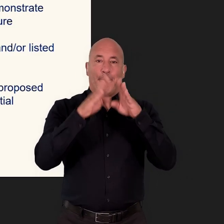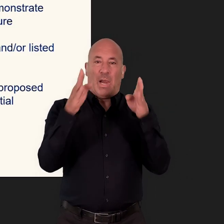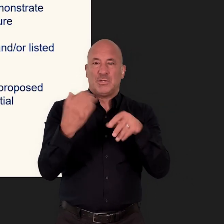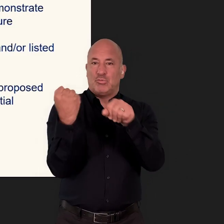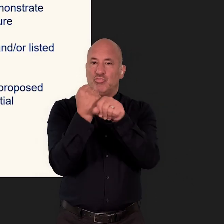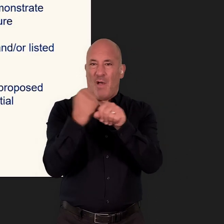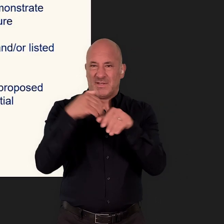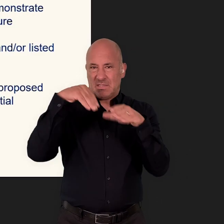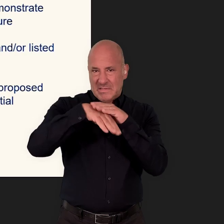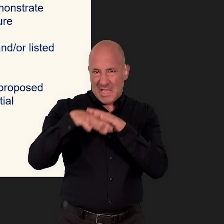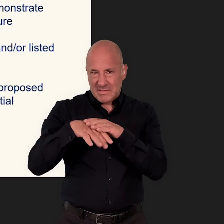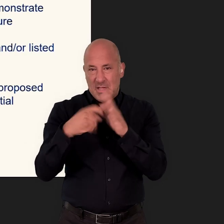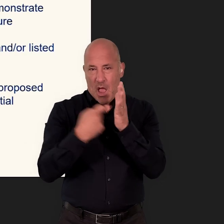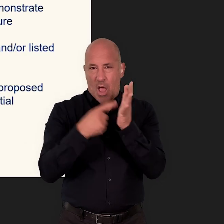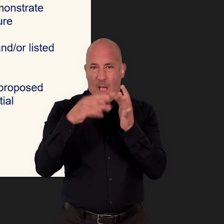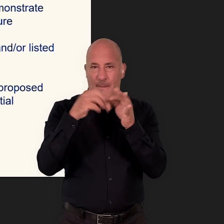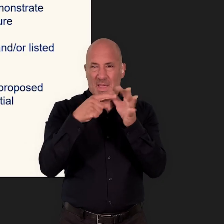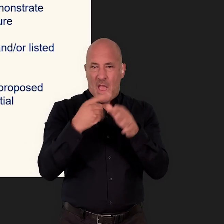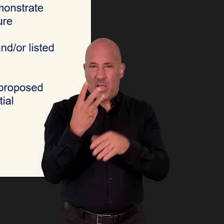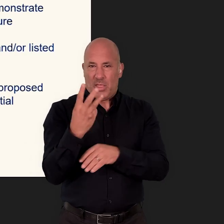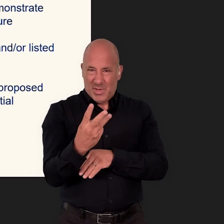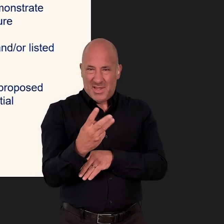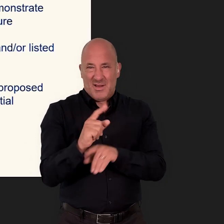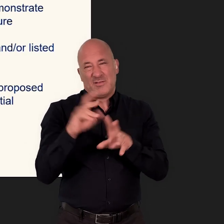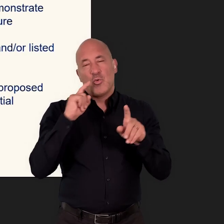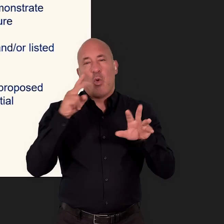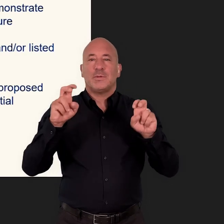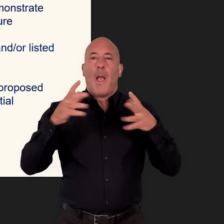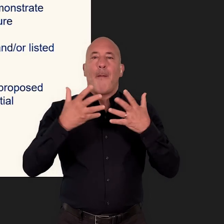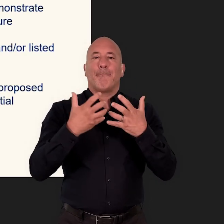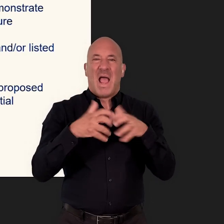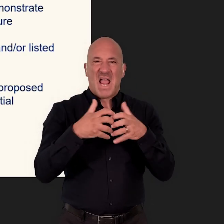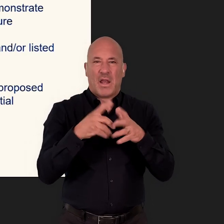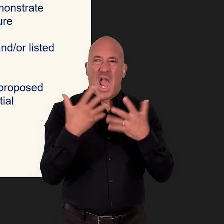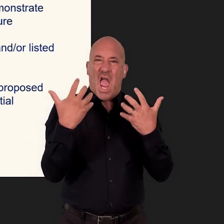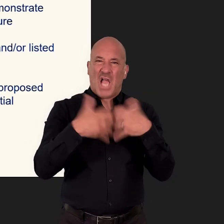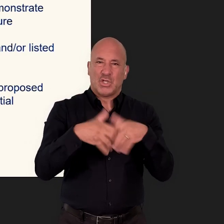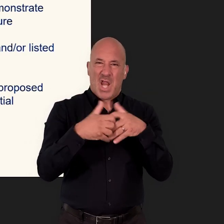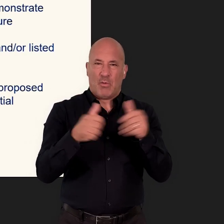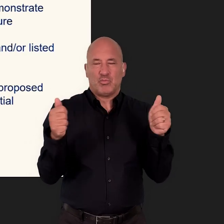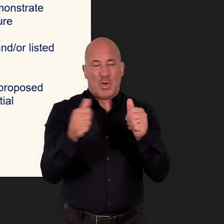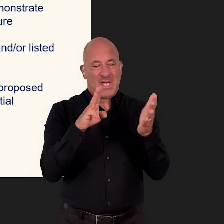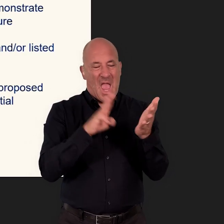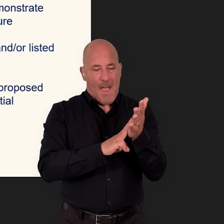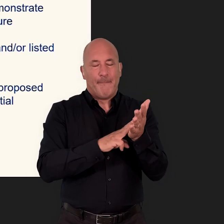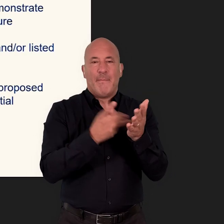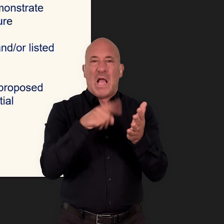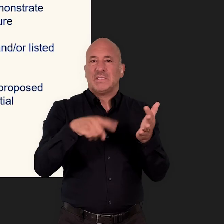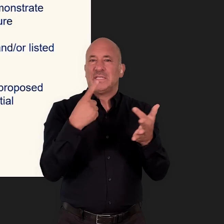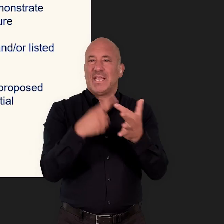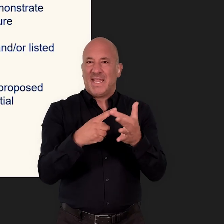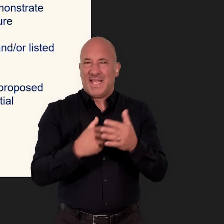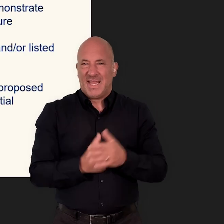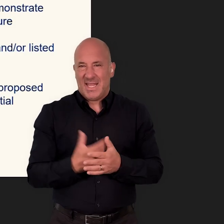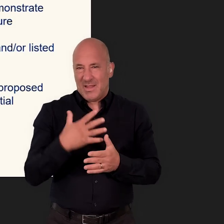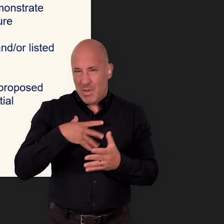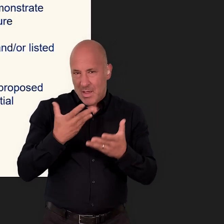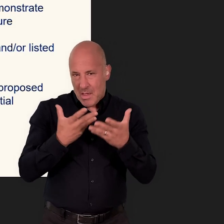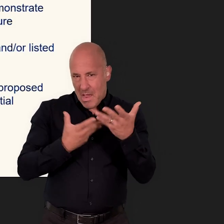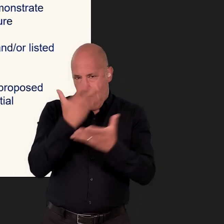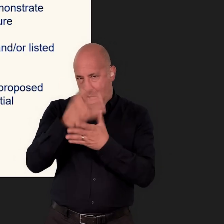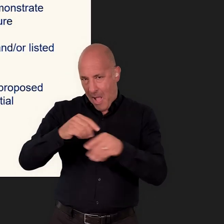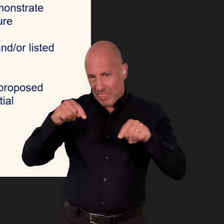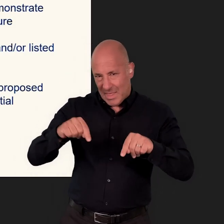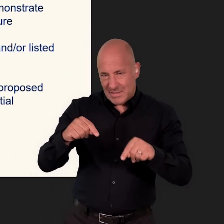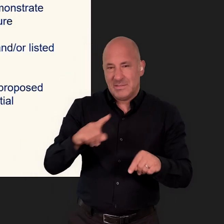Completing REBA 3 for building services work, otherwise known as mechanical and engineering or M&E. We